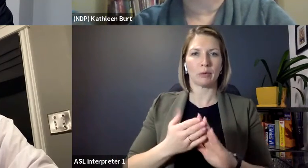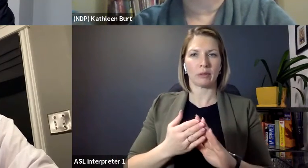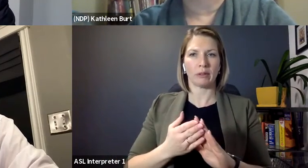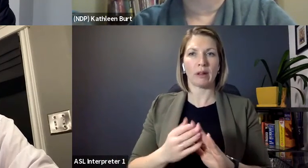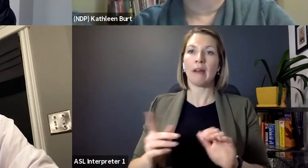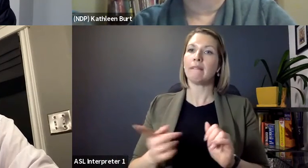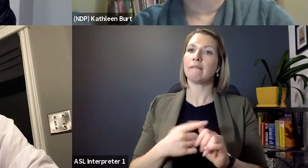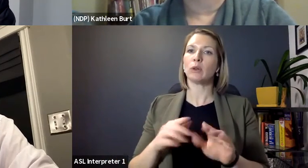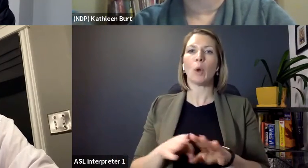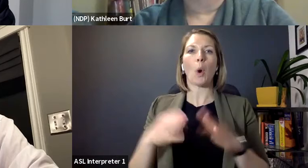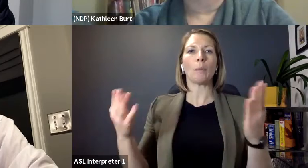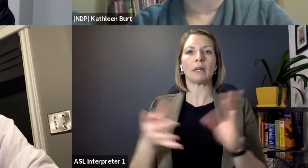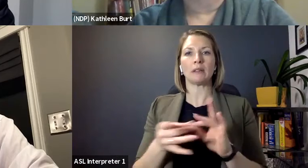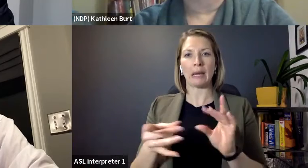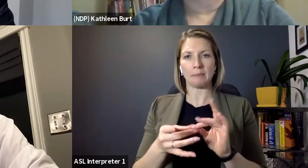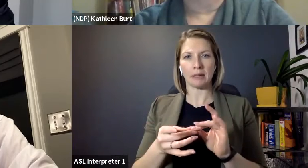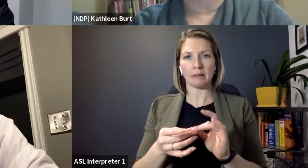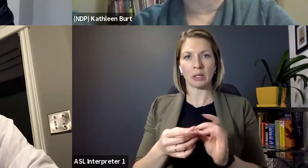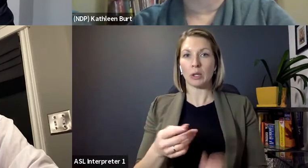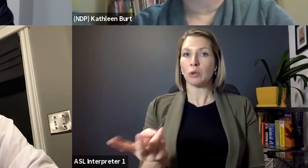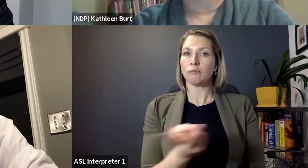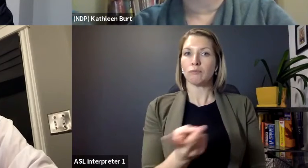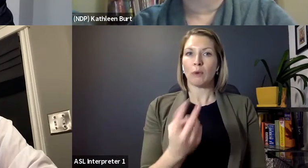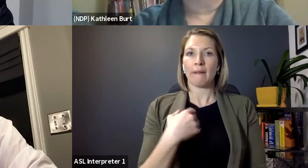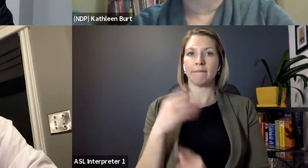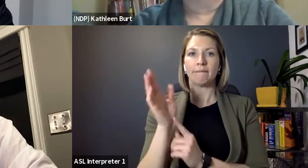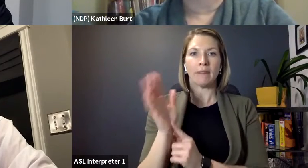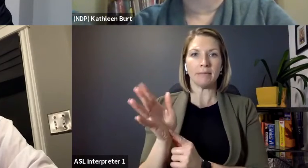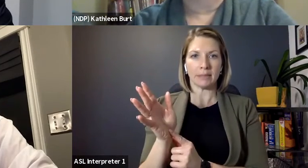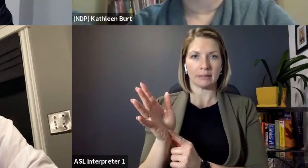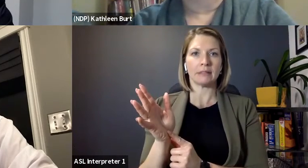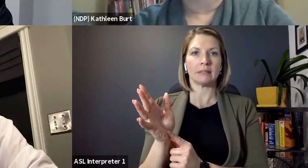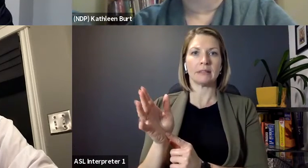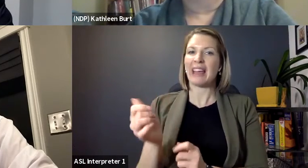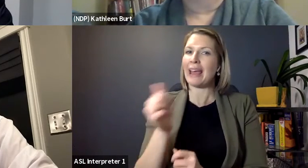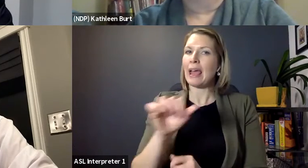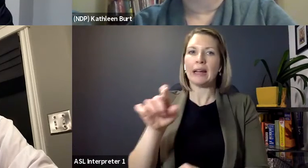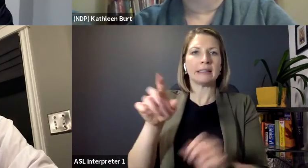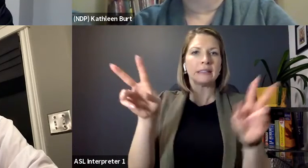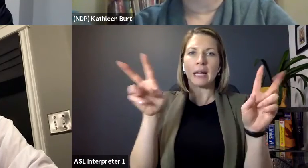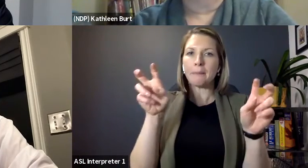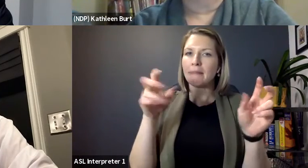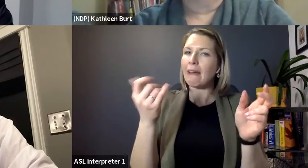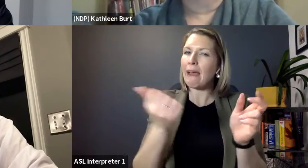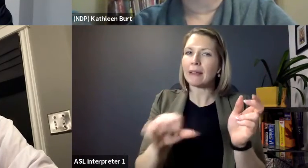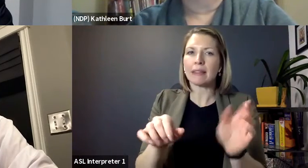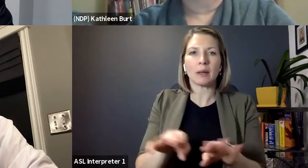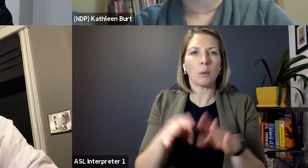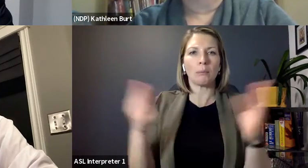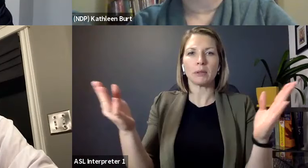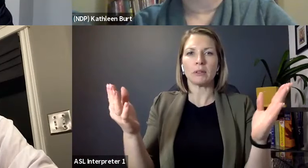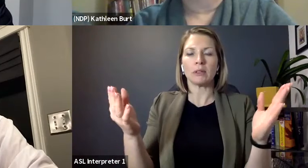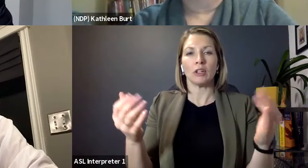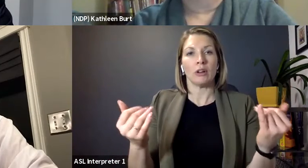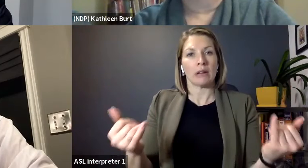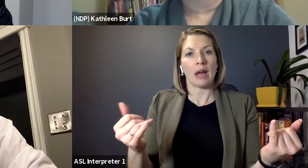statement, you each have 5 minutes for your opening statement. You may speak on any topic you wish, but this is intended to be your